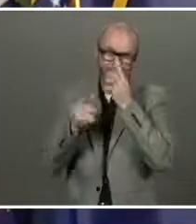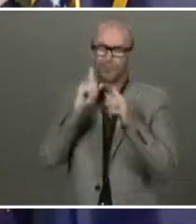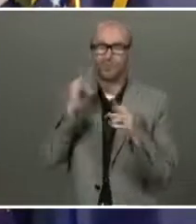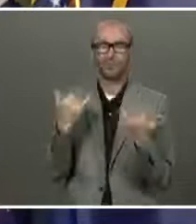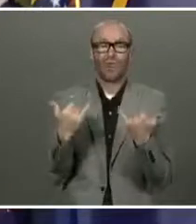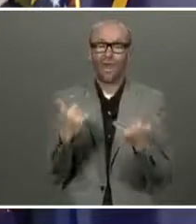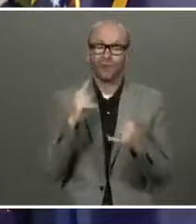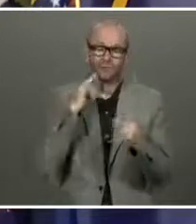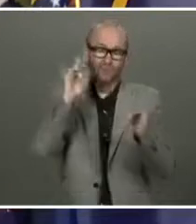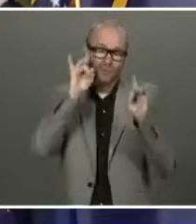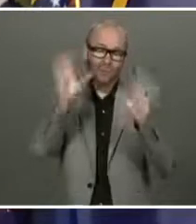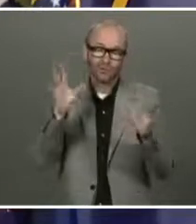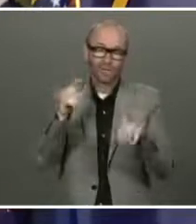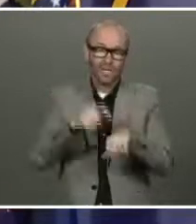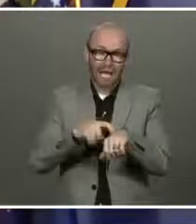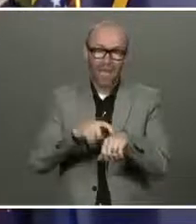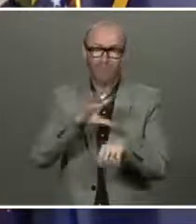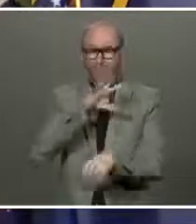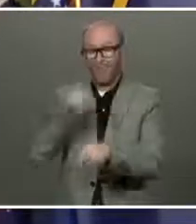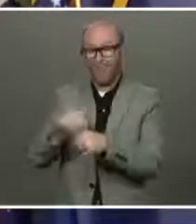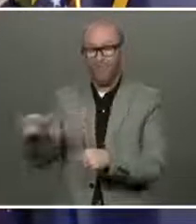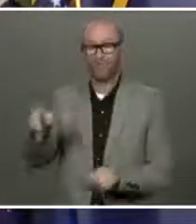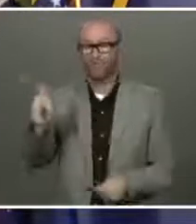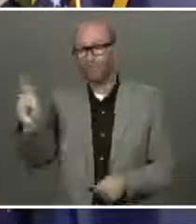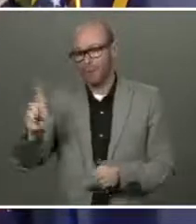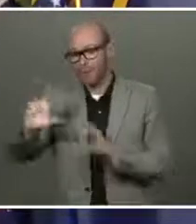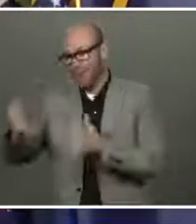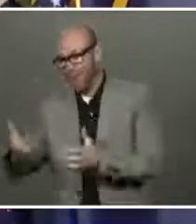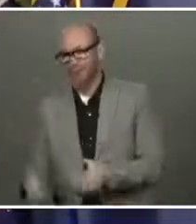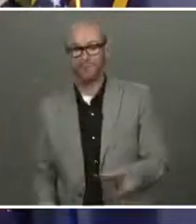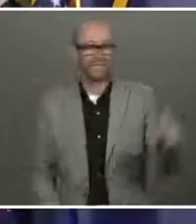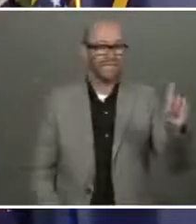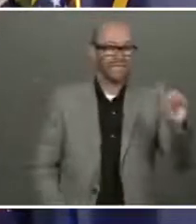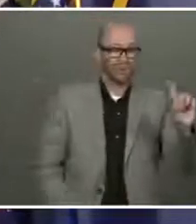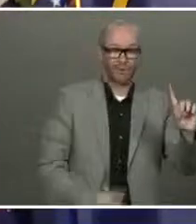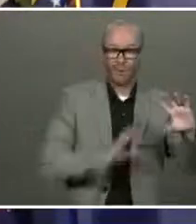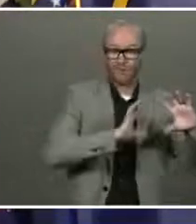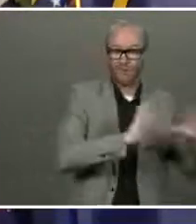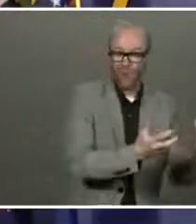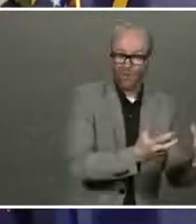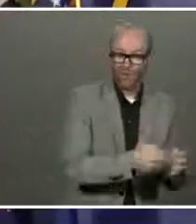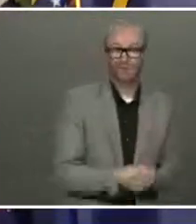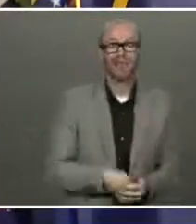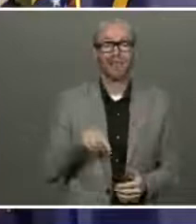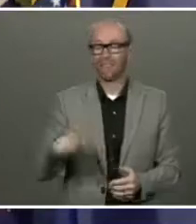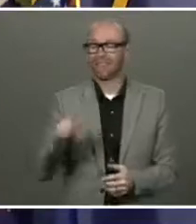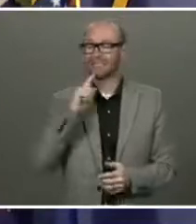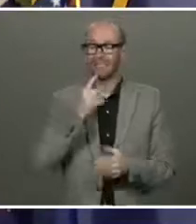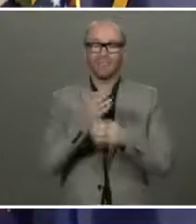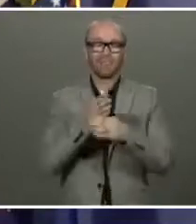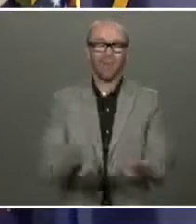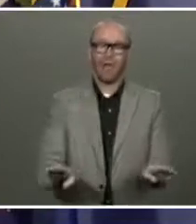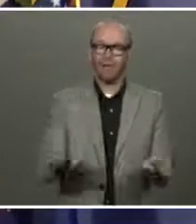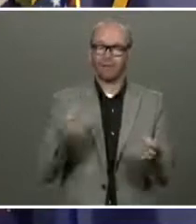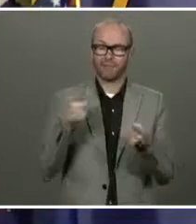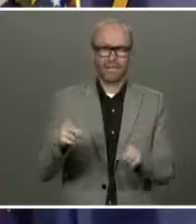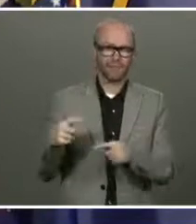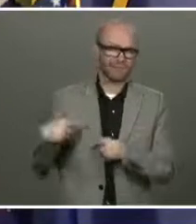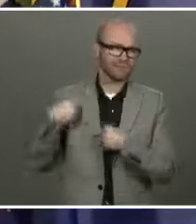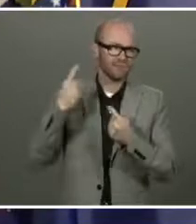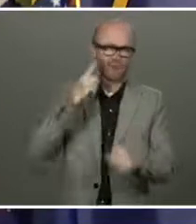time within the Republican Party and the Democratic Party. This is a divide that's been around for a while.